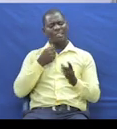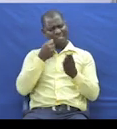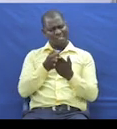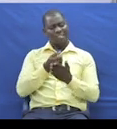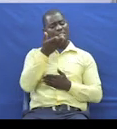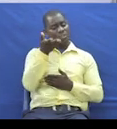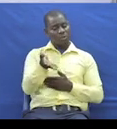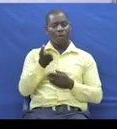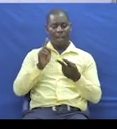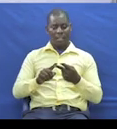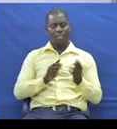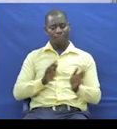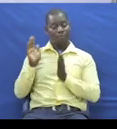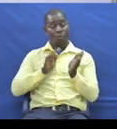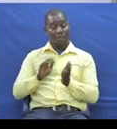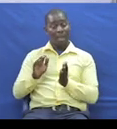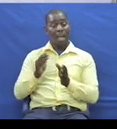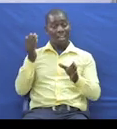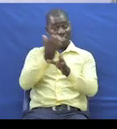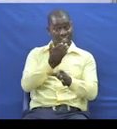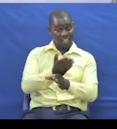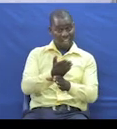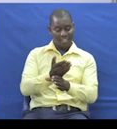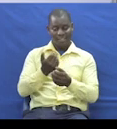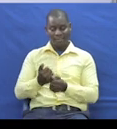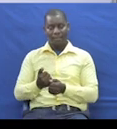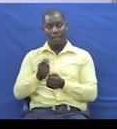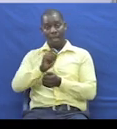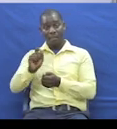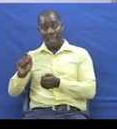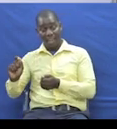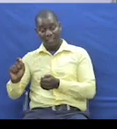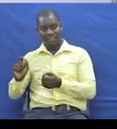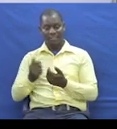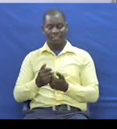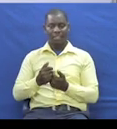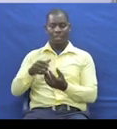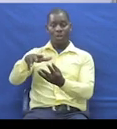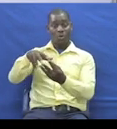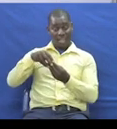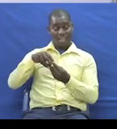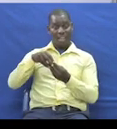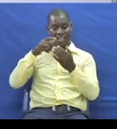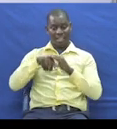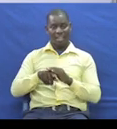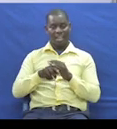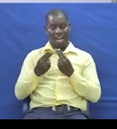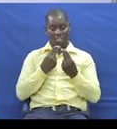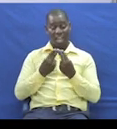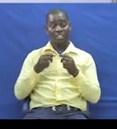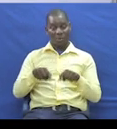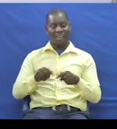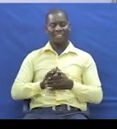again, please get prepared the exercise, prepare also a pen, so that we are going to be together in our discussion today.